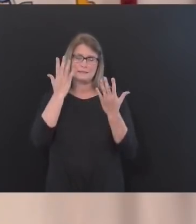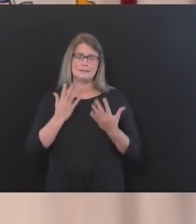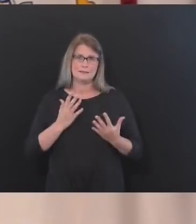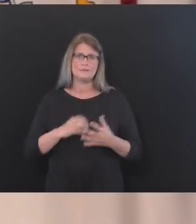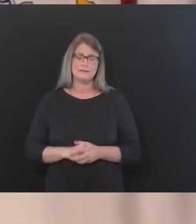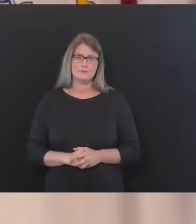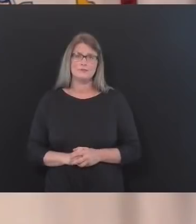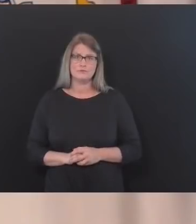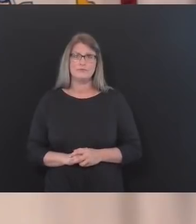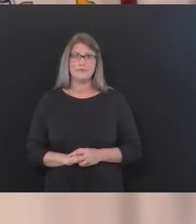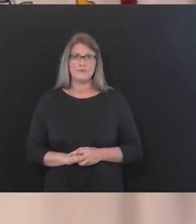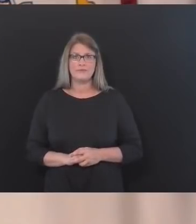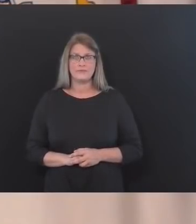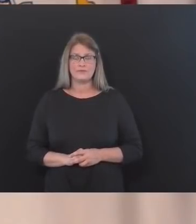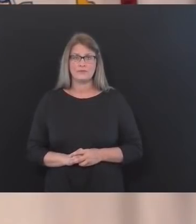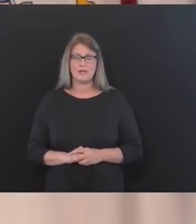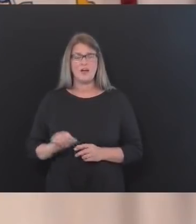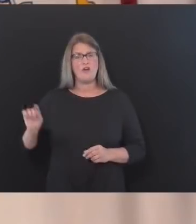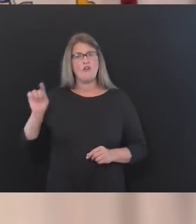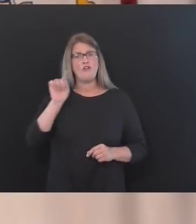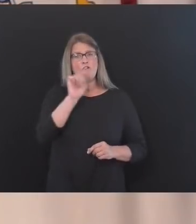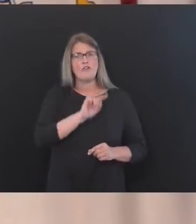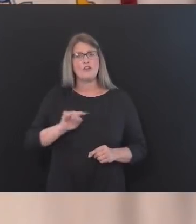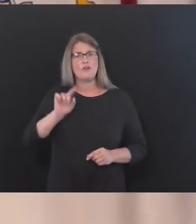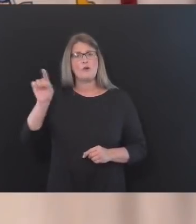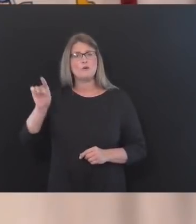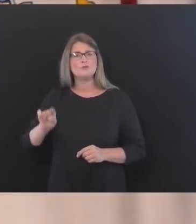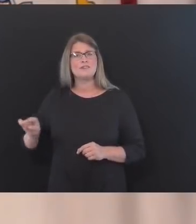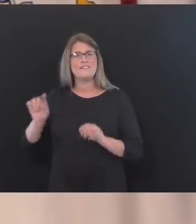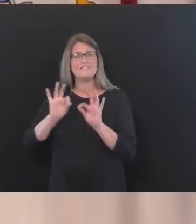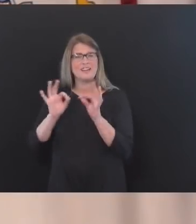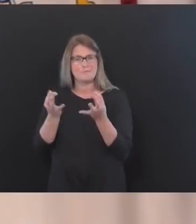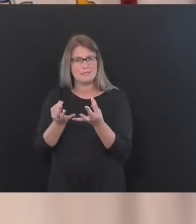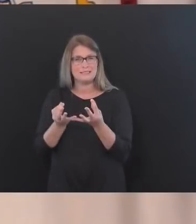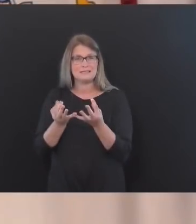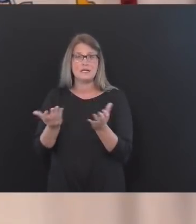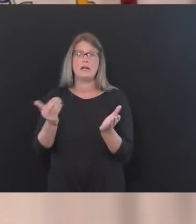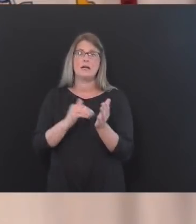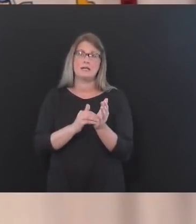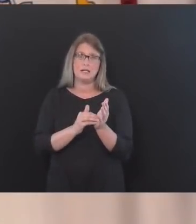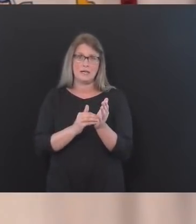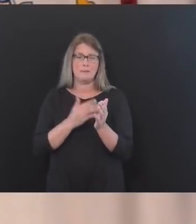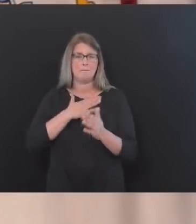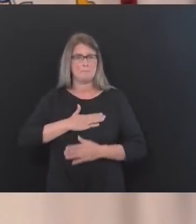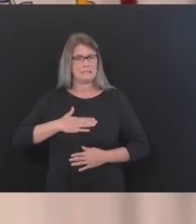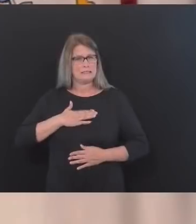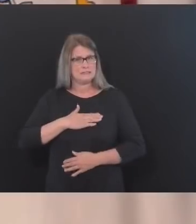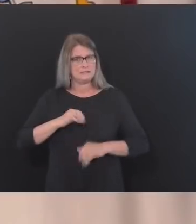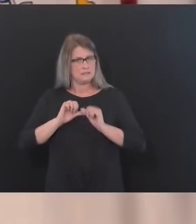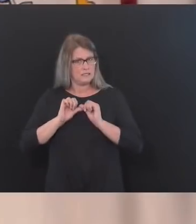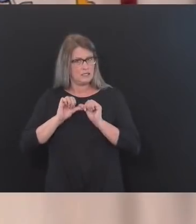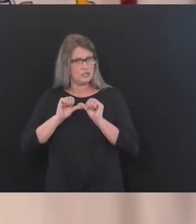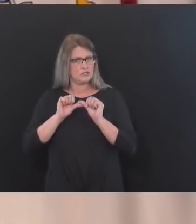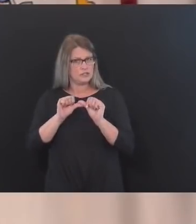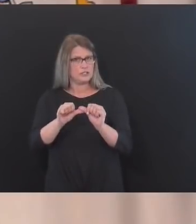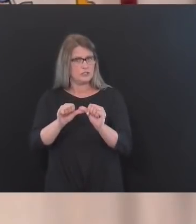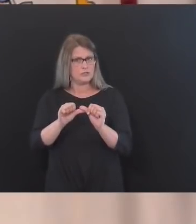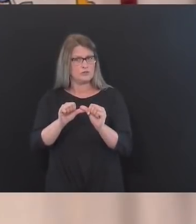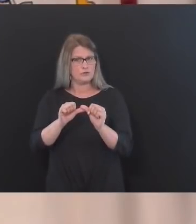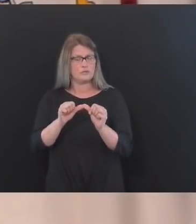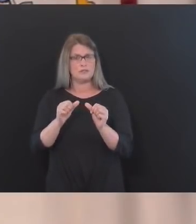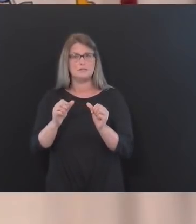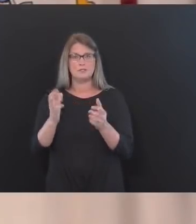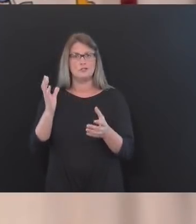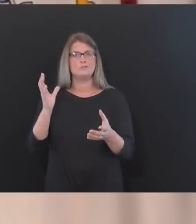So for those families and those individuals, I again ask all of us as West Virginians to join Kathy